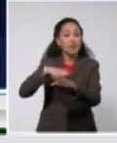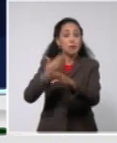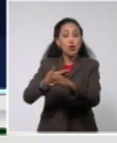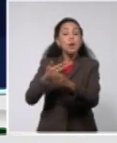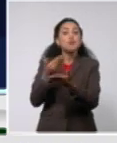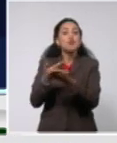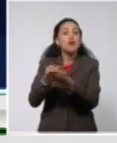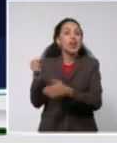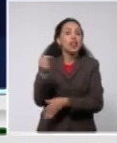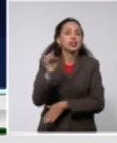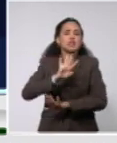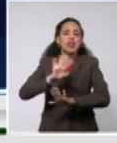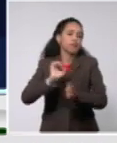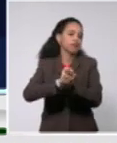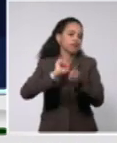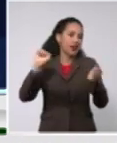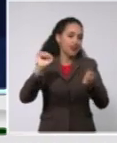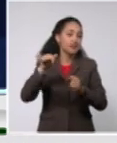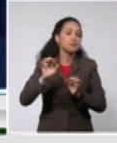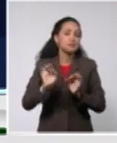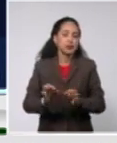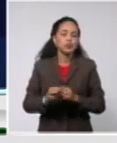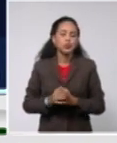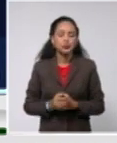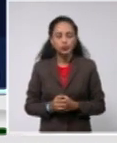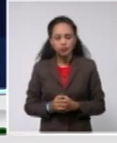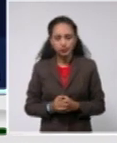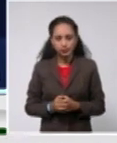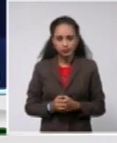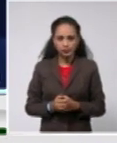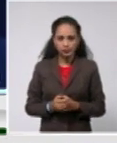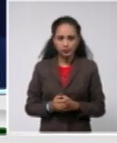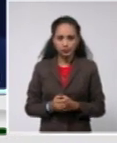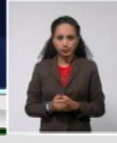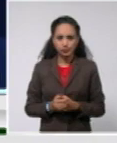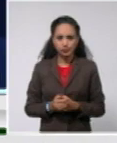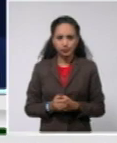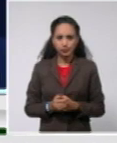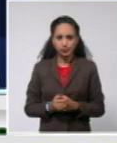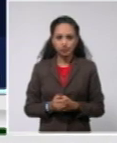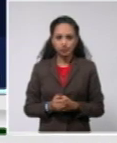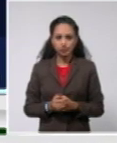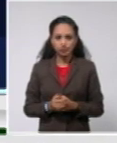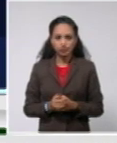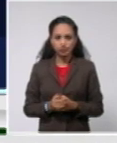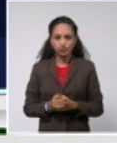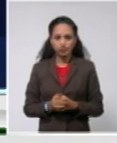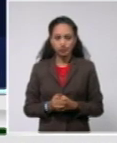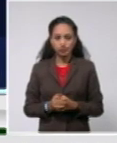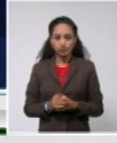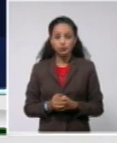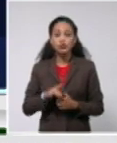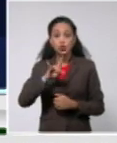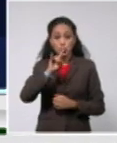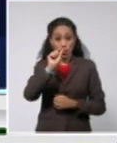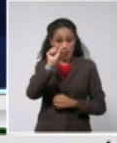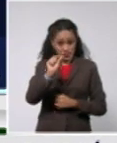male, for 50.5% of all cases, and 31 are